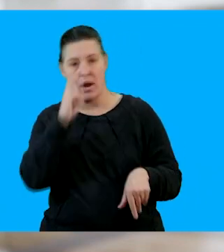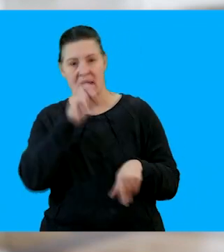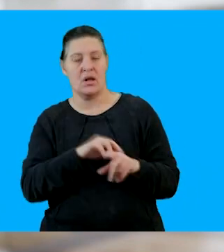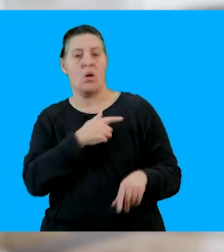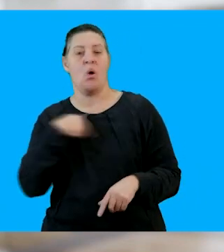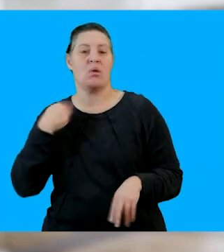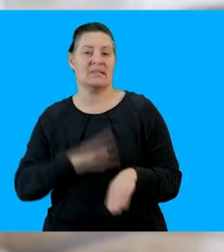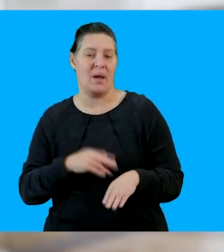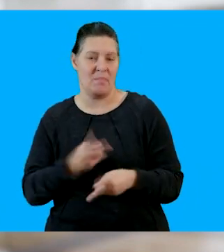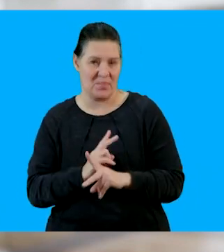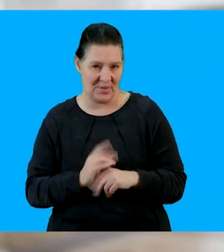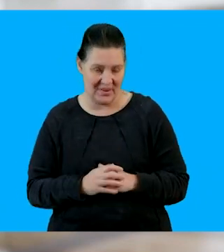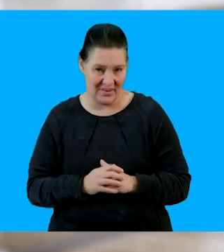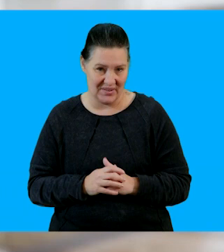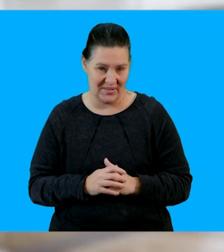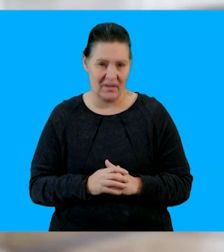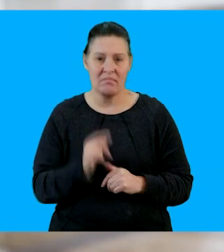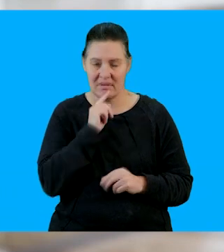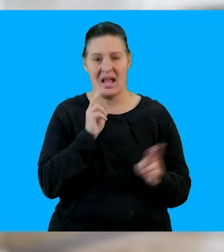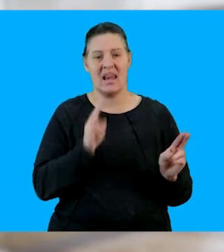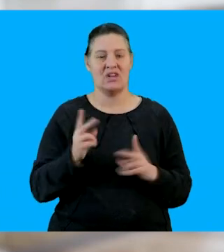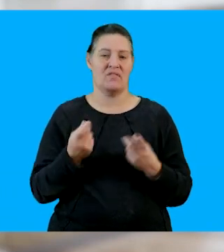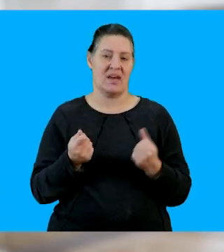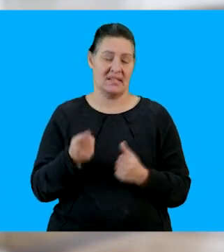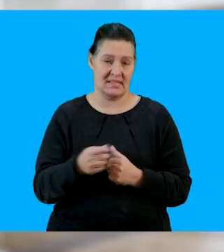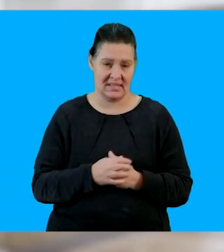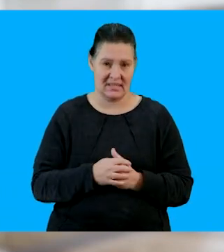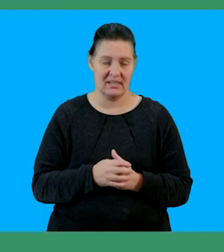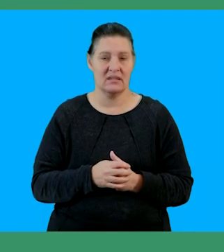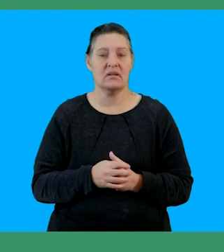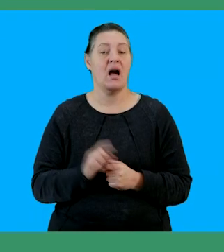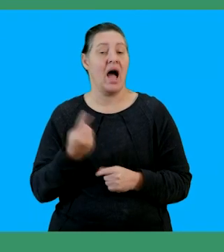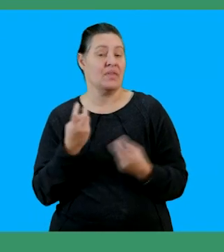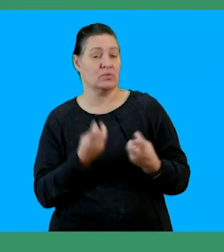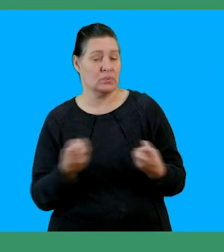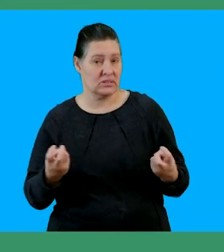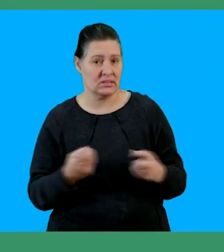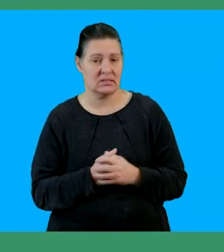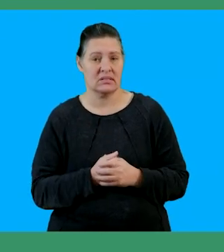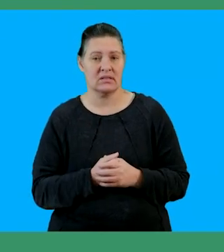a long-term loan. So that's the nature of finance. Another